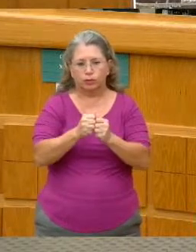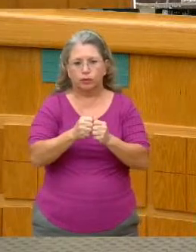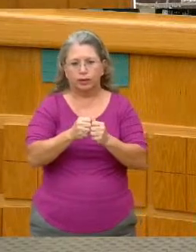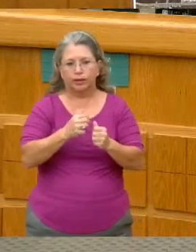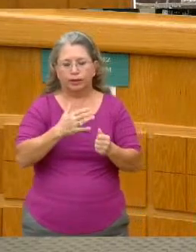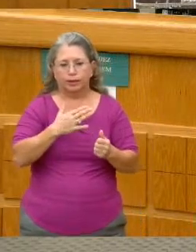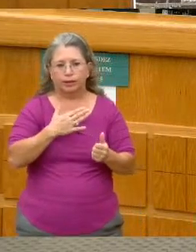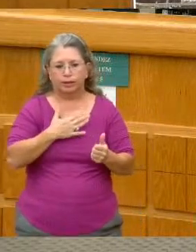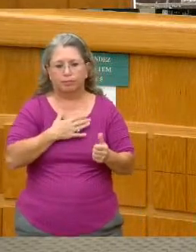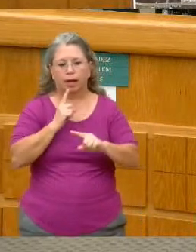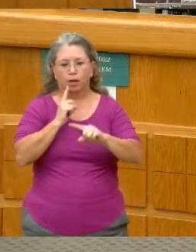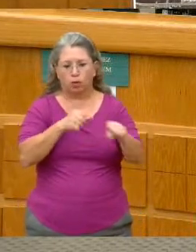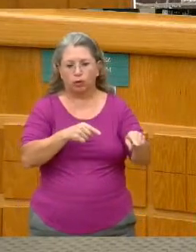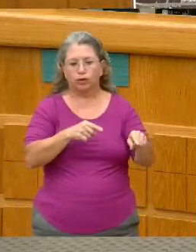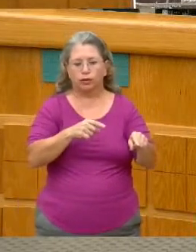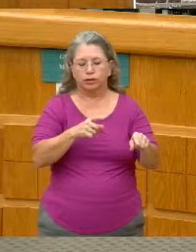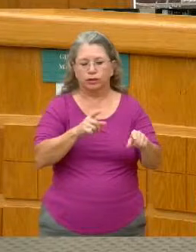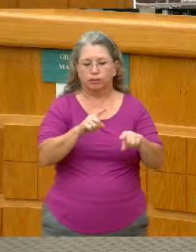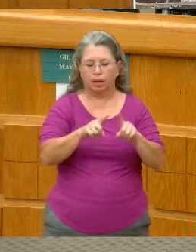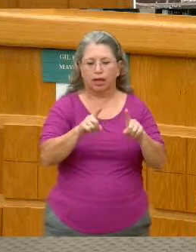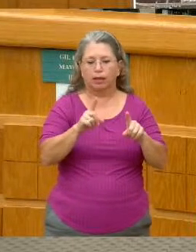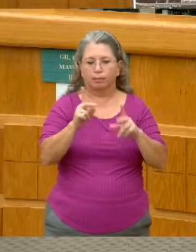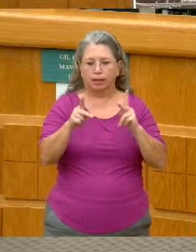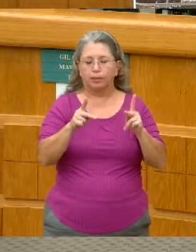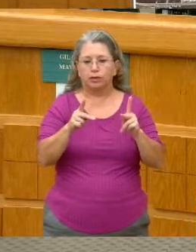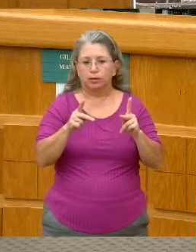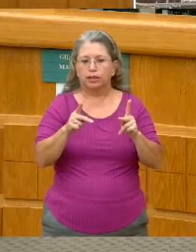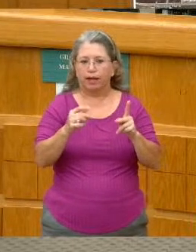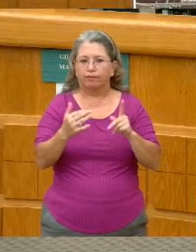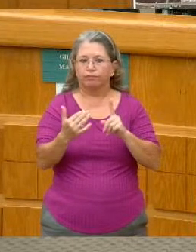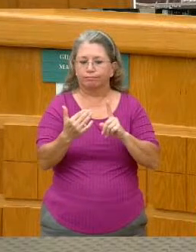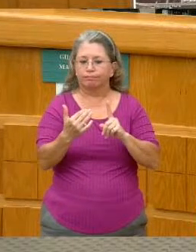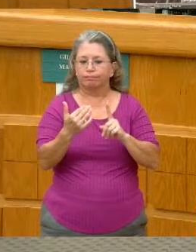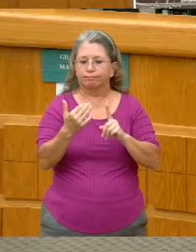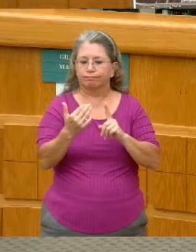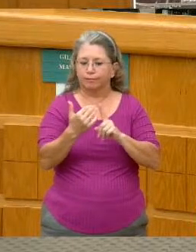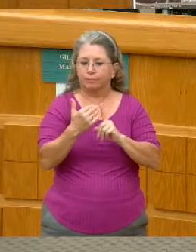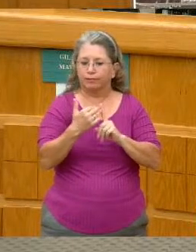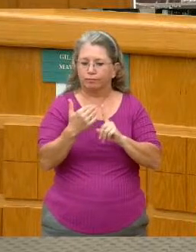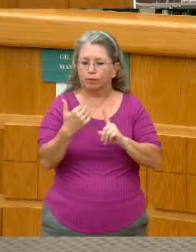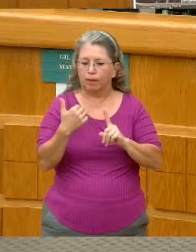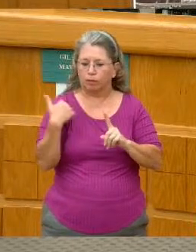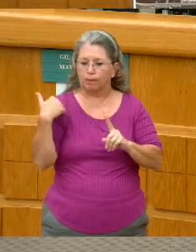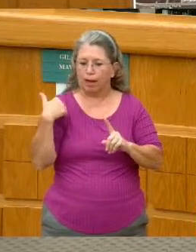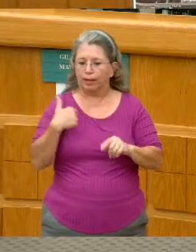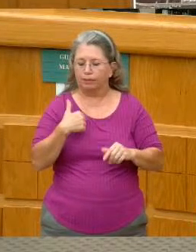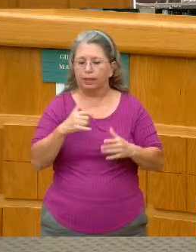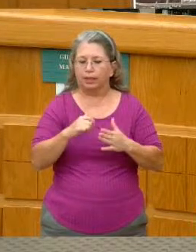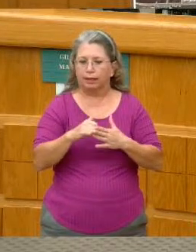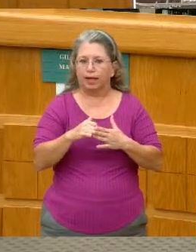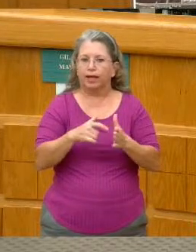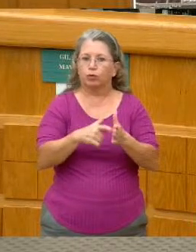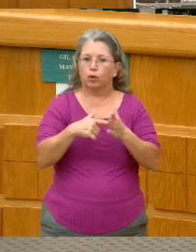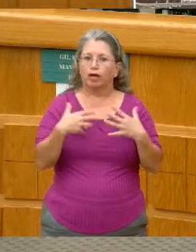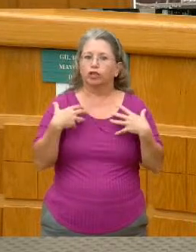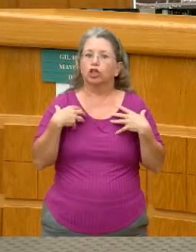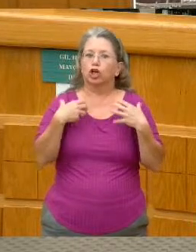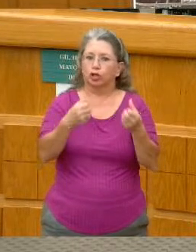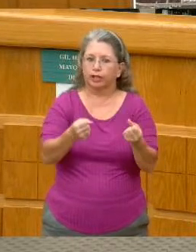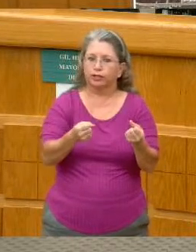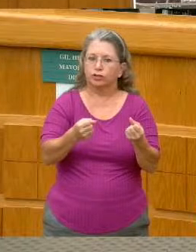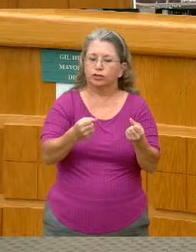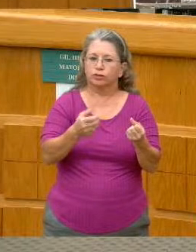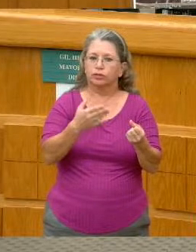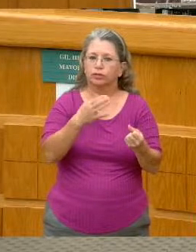that courage is required to be labeled a leader. And I'm grateful for the courage of the